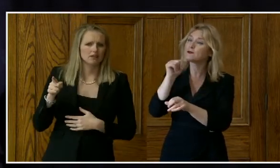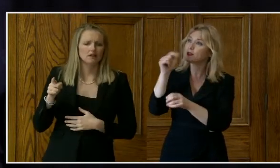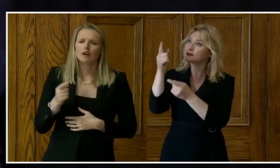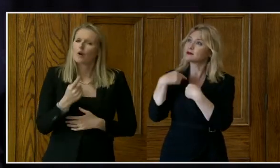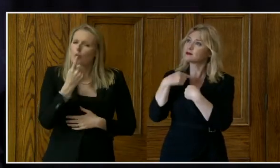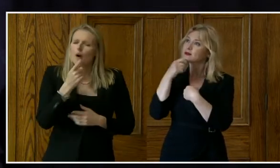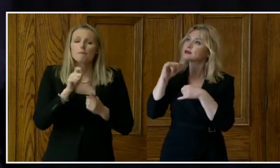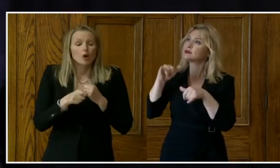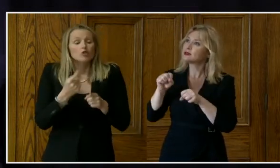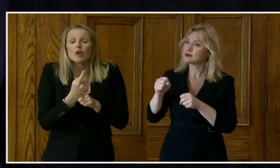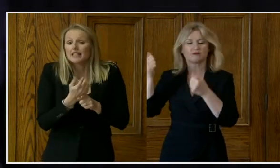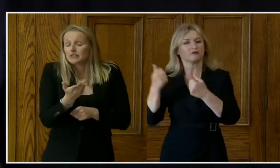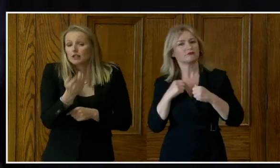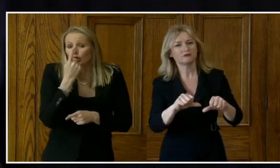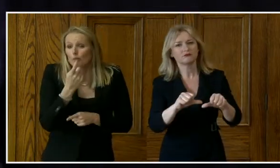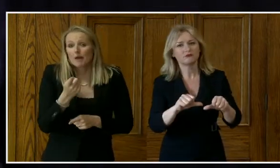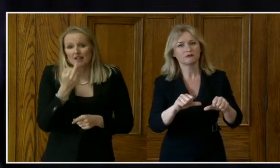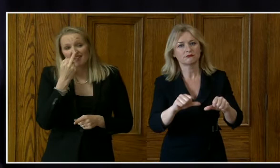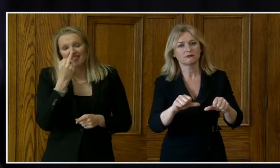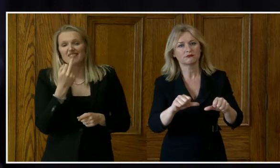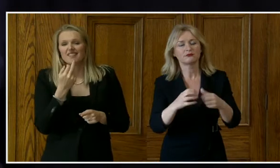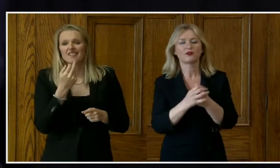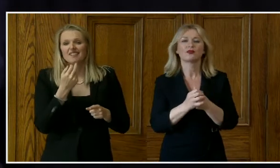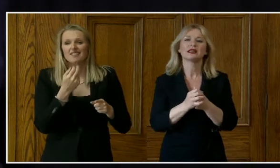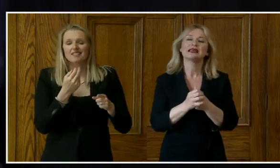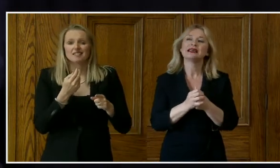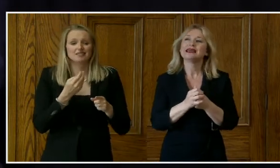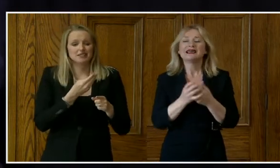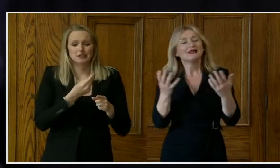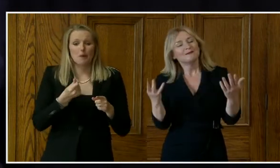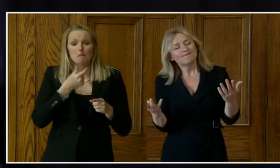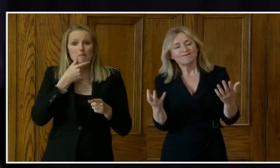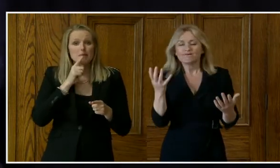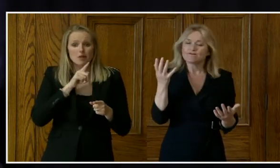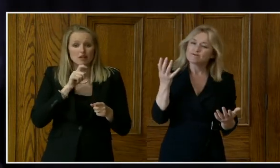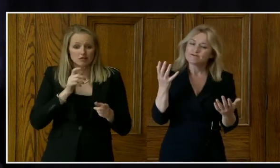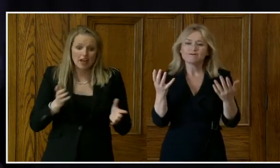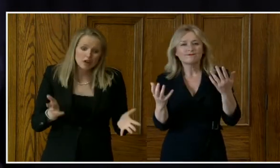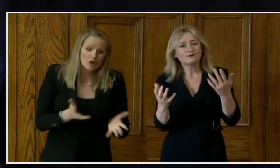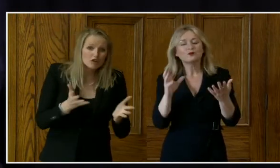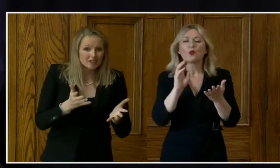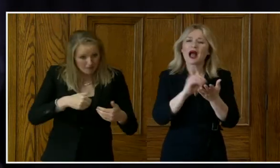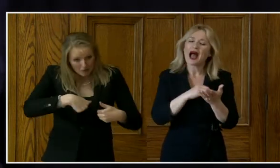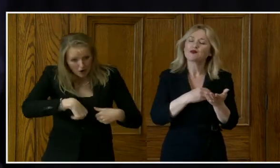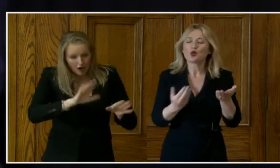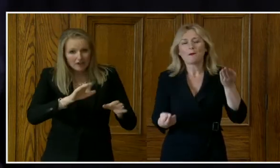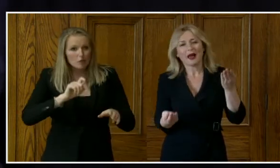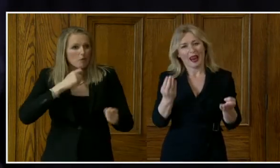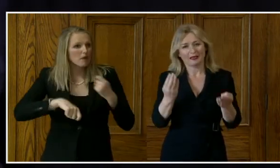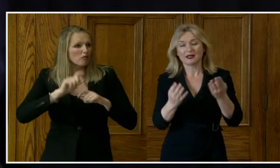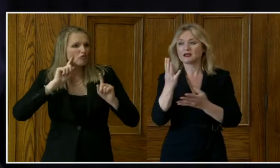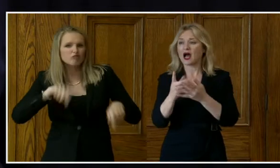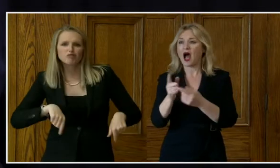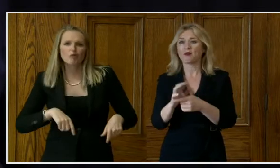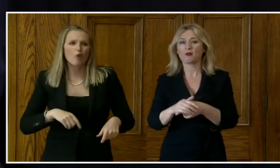validity in that if you encourage some people, they'll take liberties. But let's be honest,